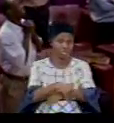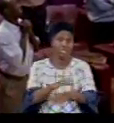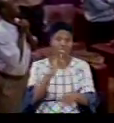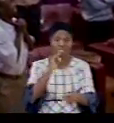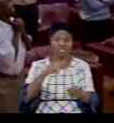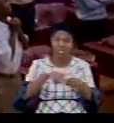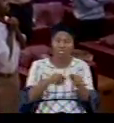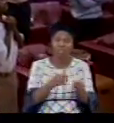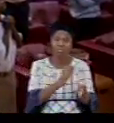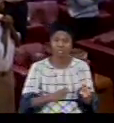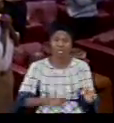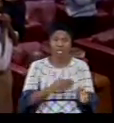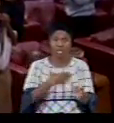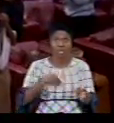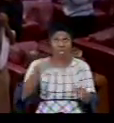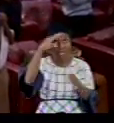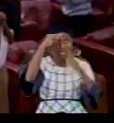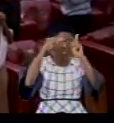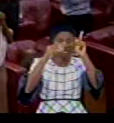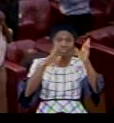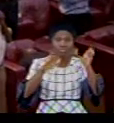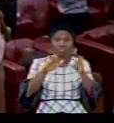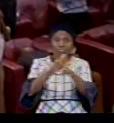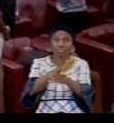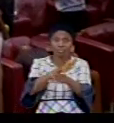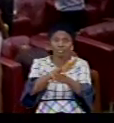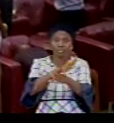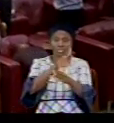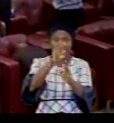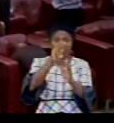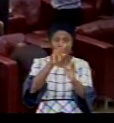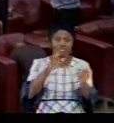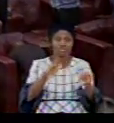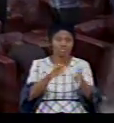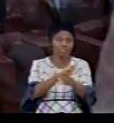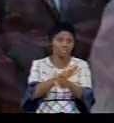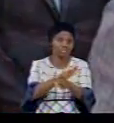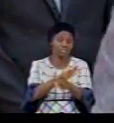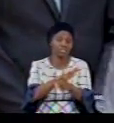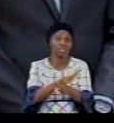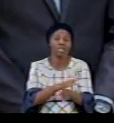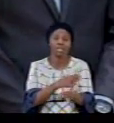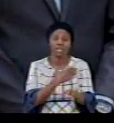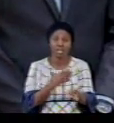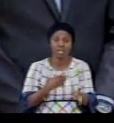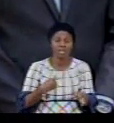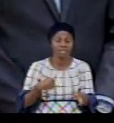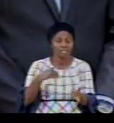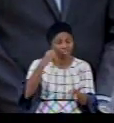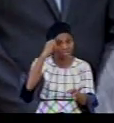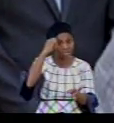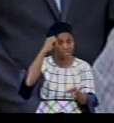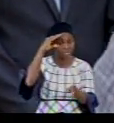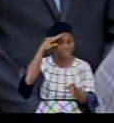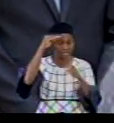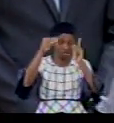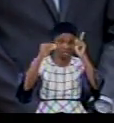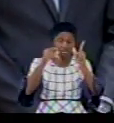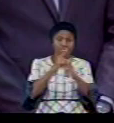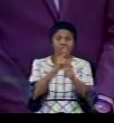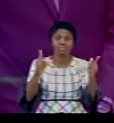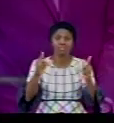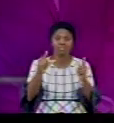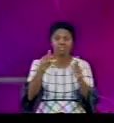sufficiency, his supremacy, his, you know, superiority above the Old Testament, you know,